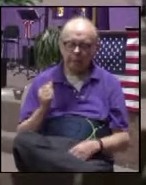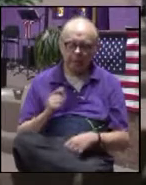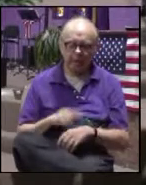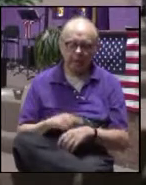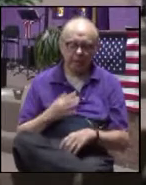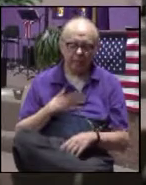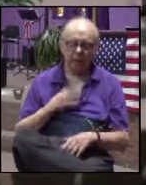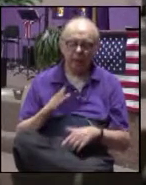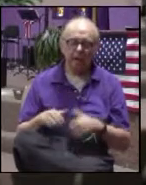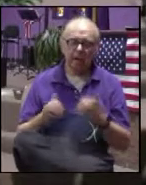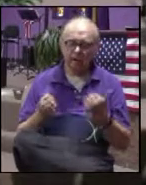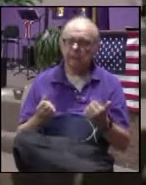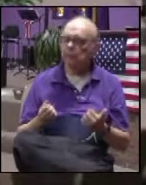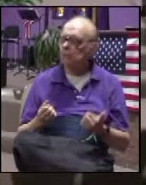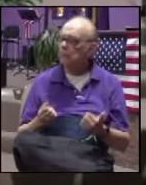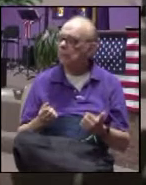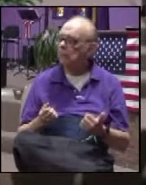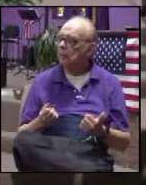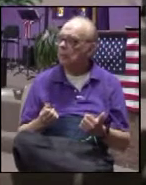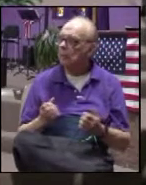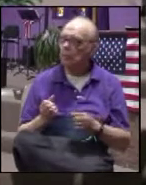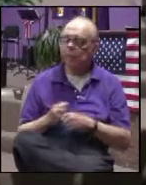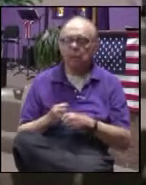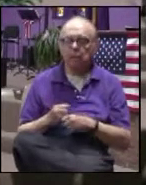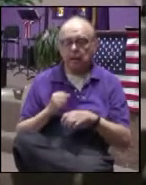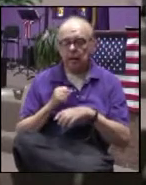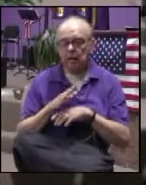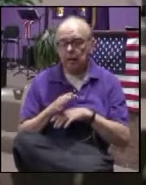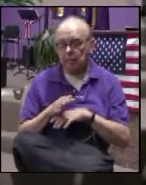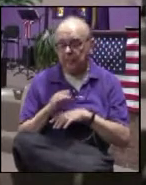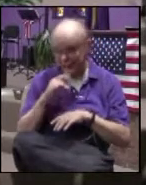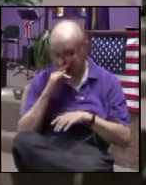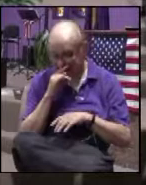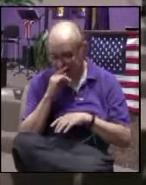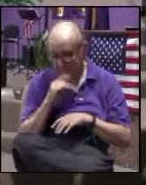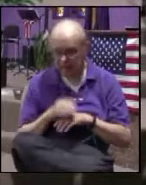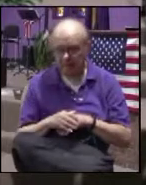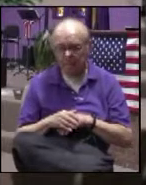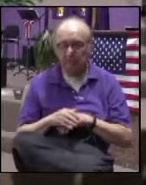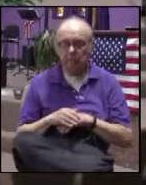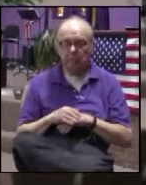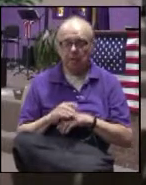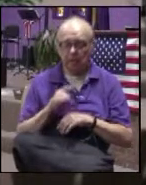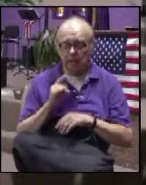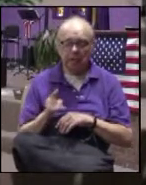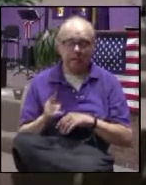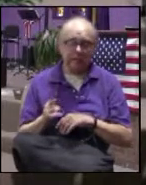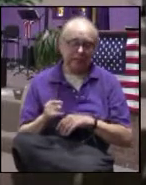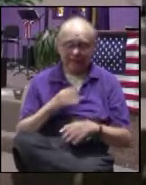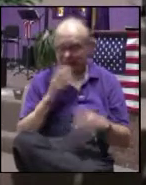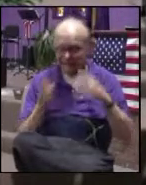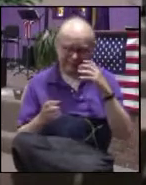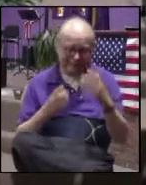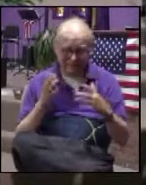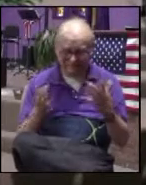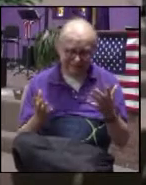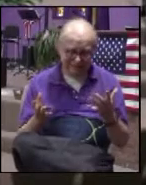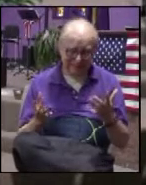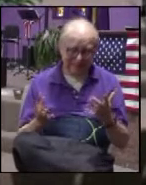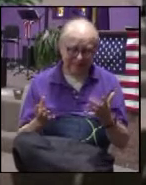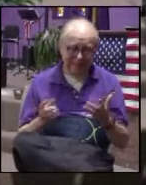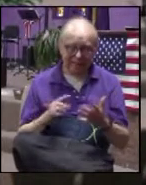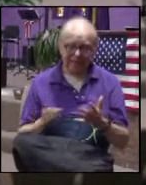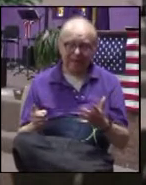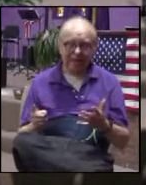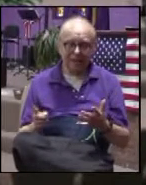my life making an impact on those kids. Those kids run around, they scream, they holler. They